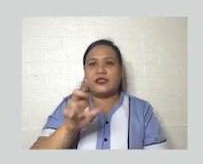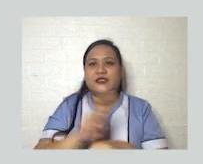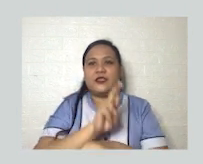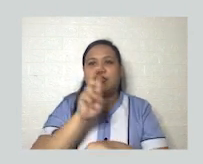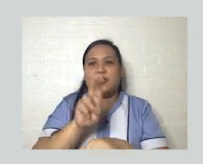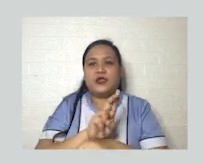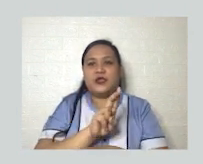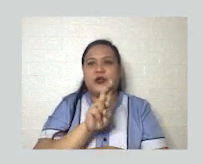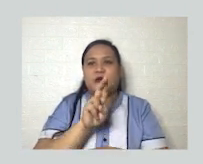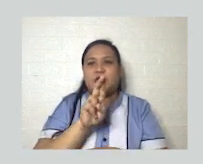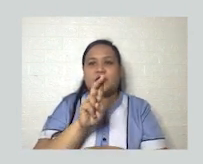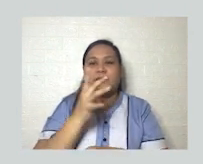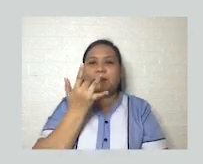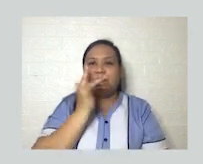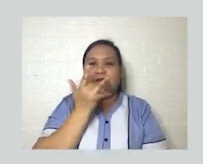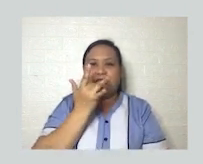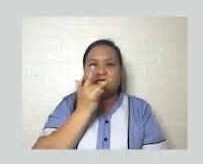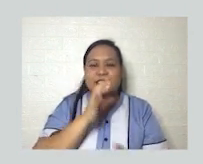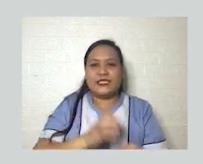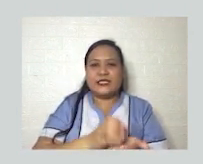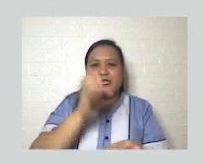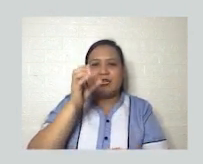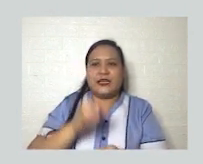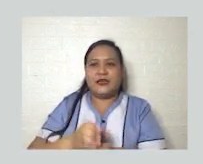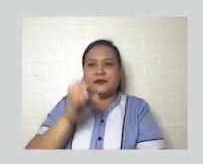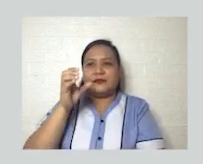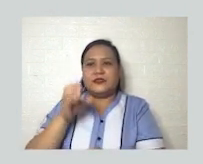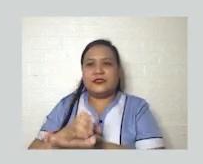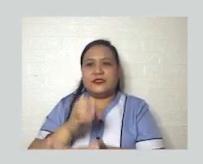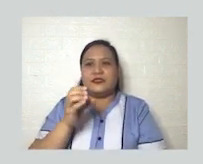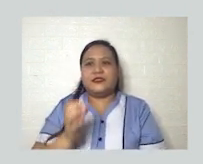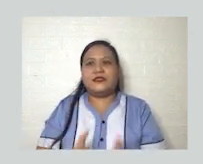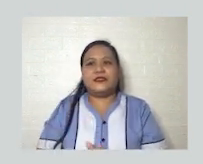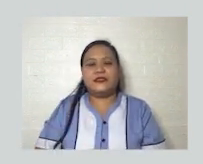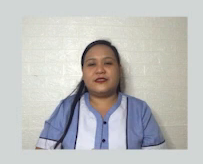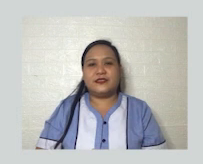Precisely, the answer is use plastic cups.